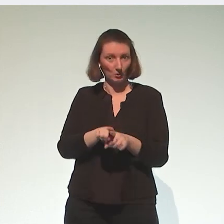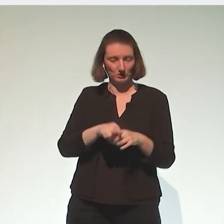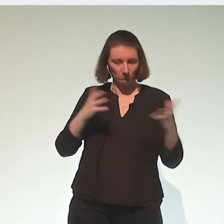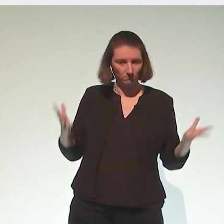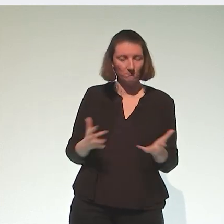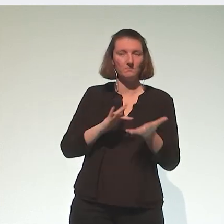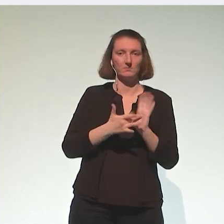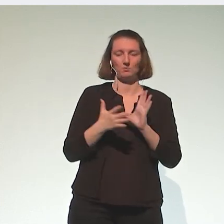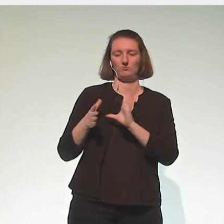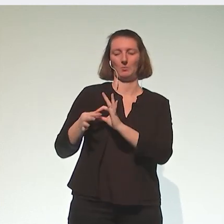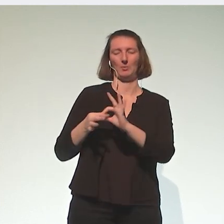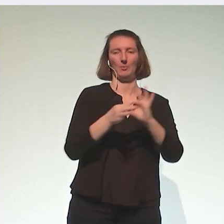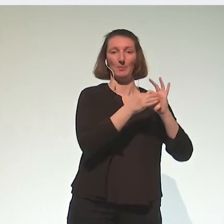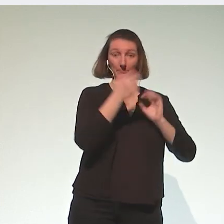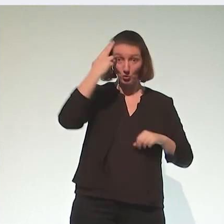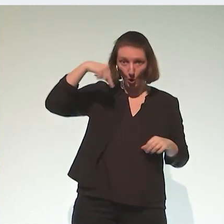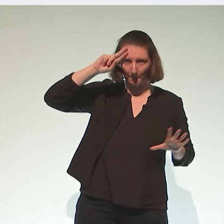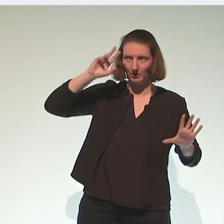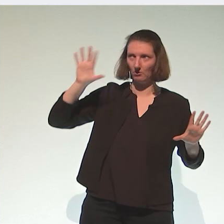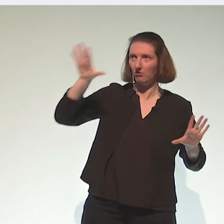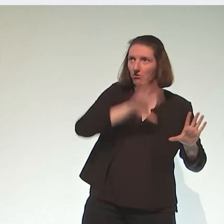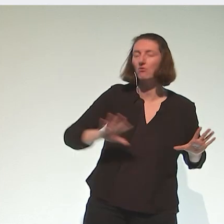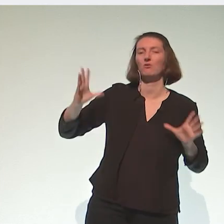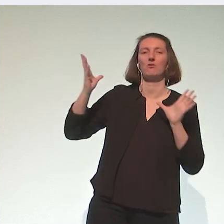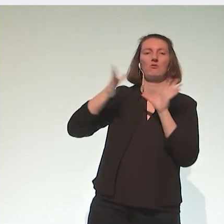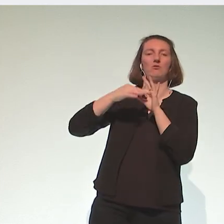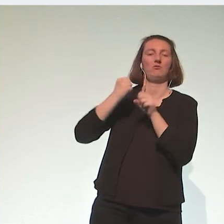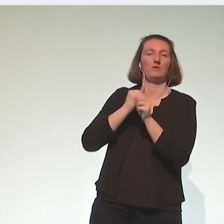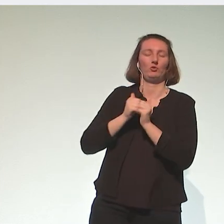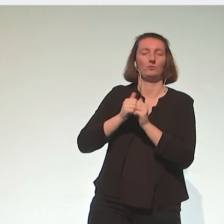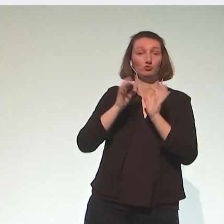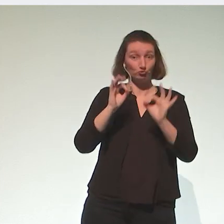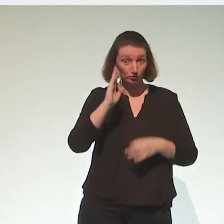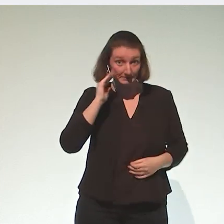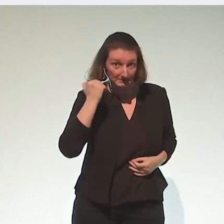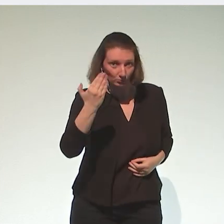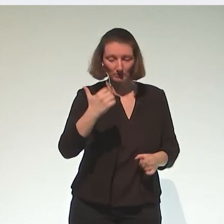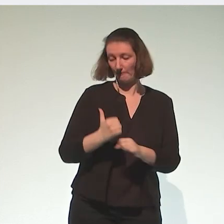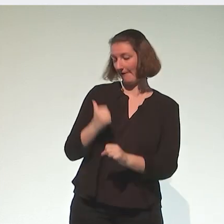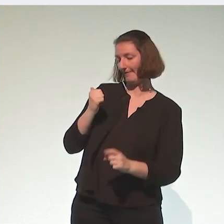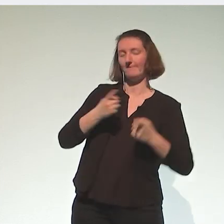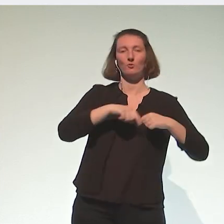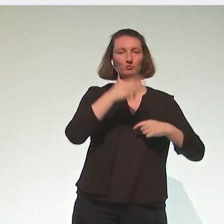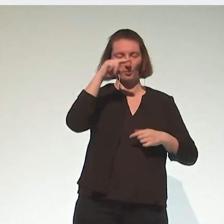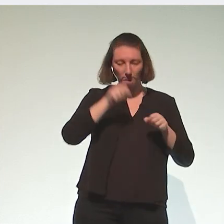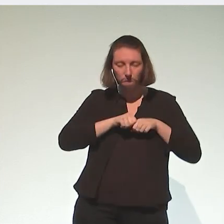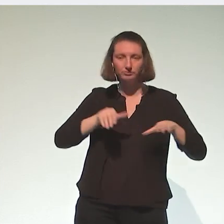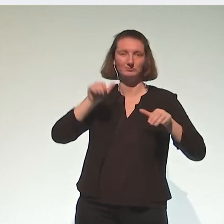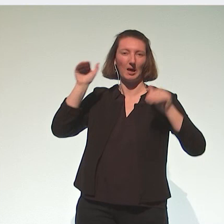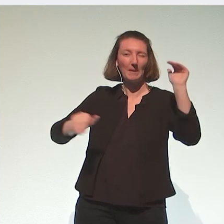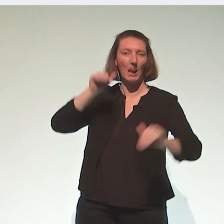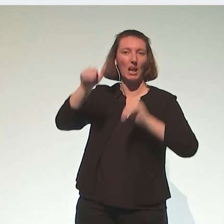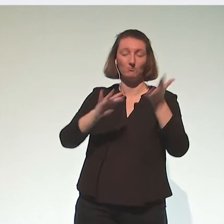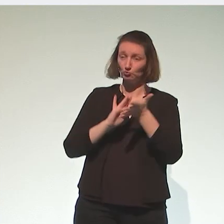also making sure that we have many European cooperation initiatives. This is why the Commission last year